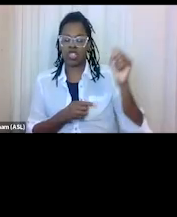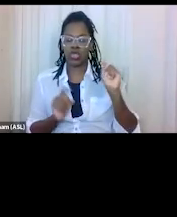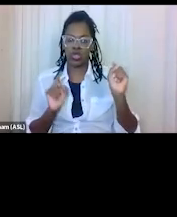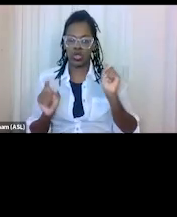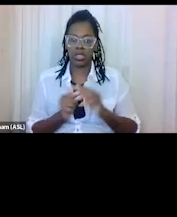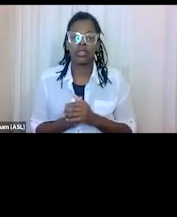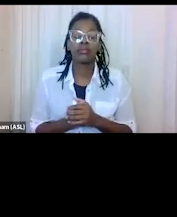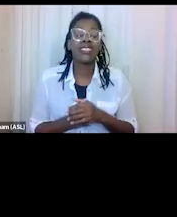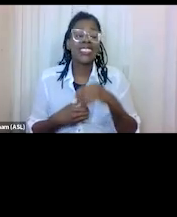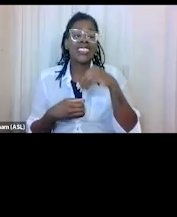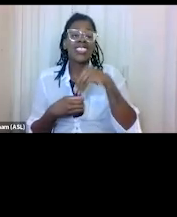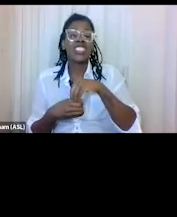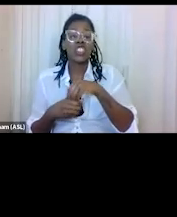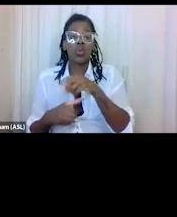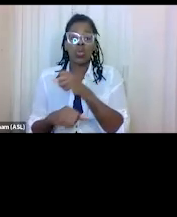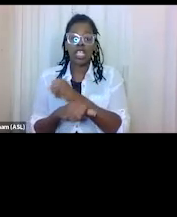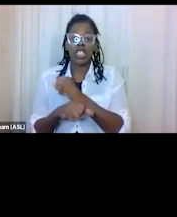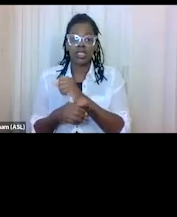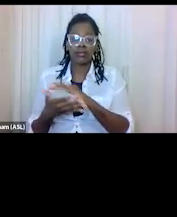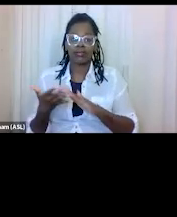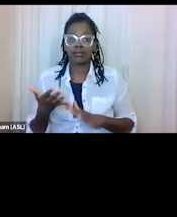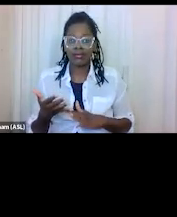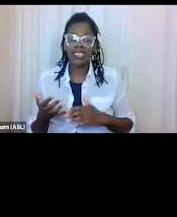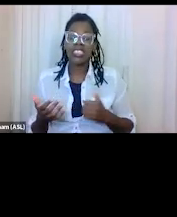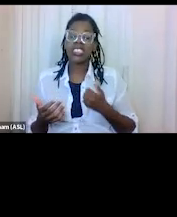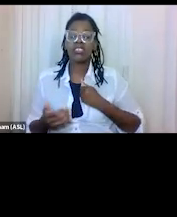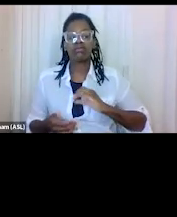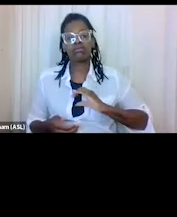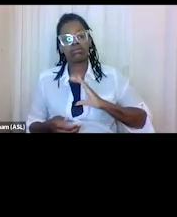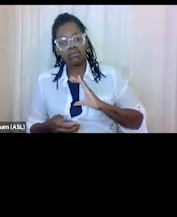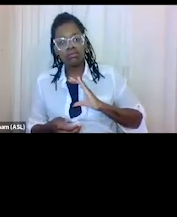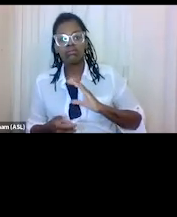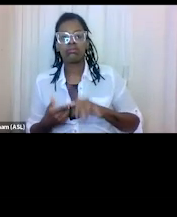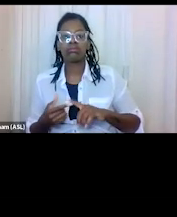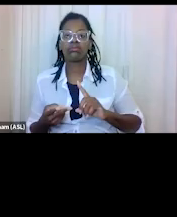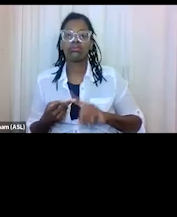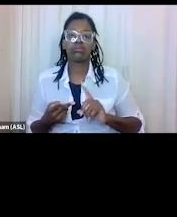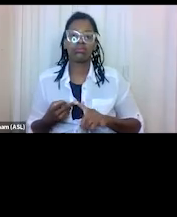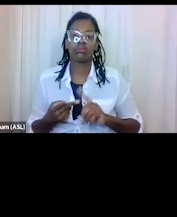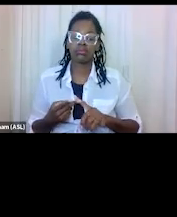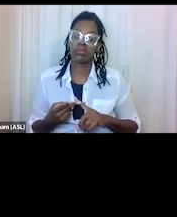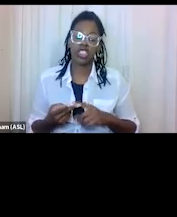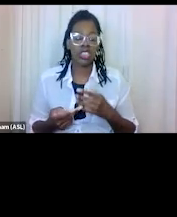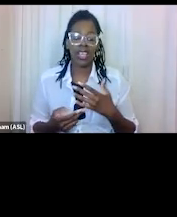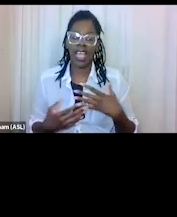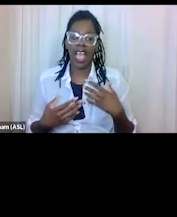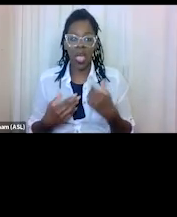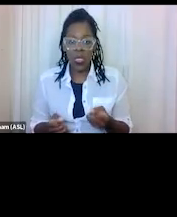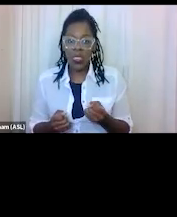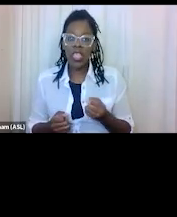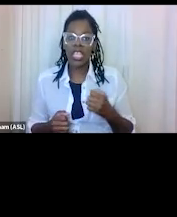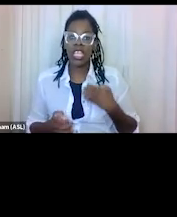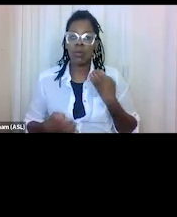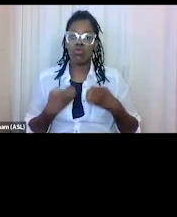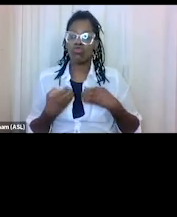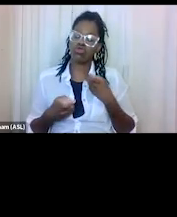So some internal protective factors are things like self-esteem, having robust emotion regulation strategies,